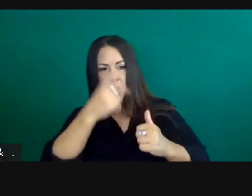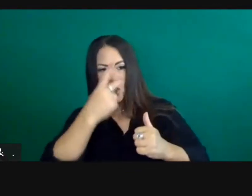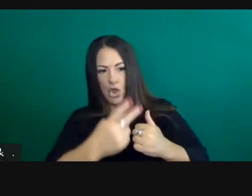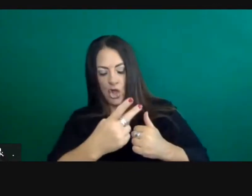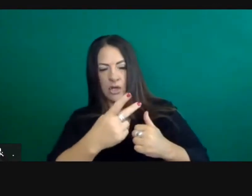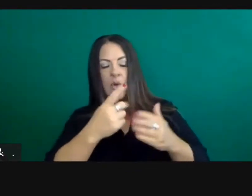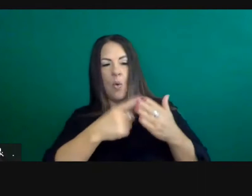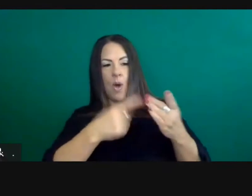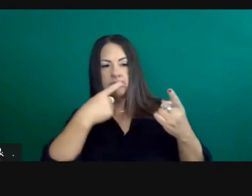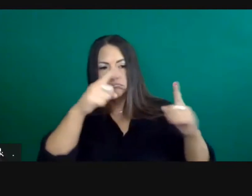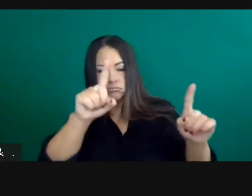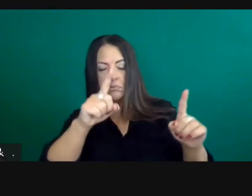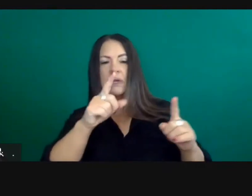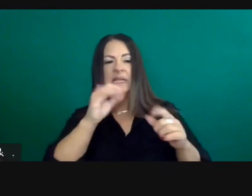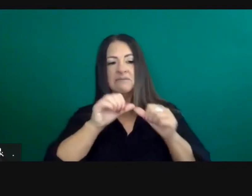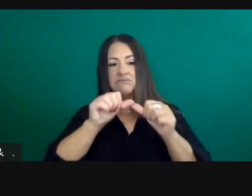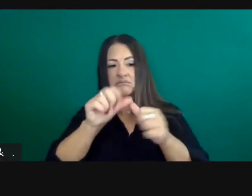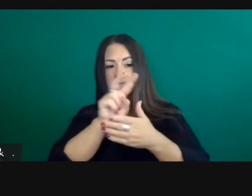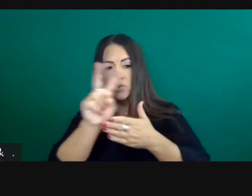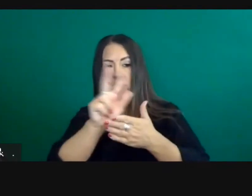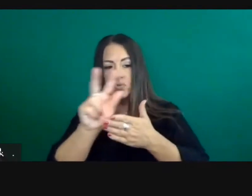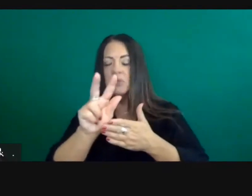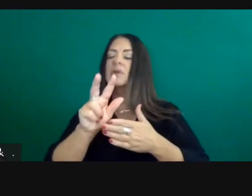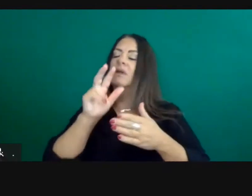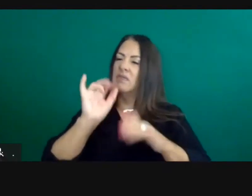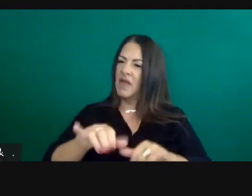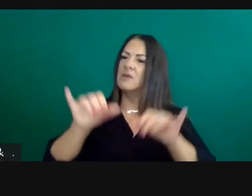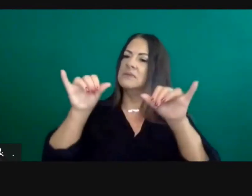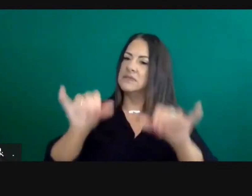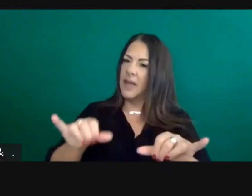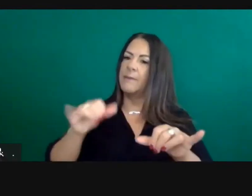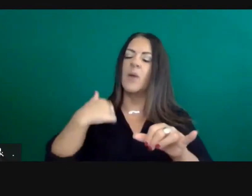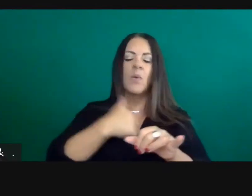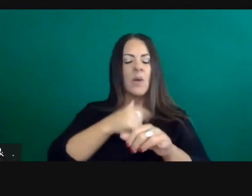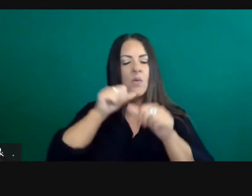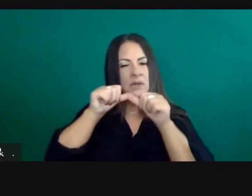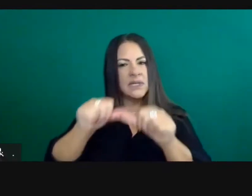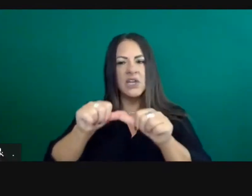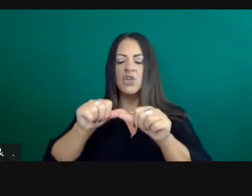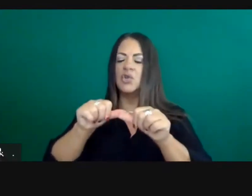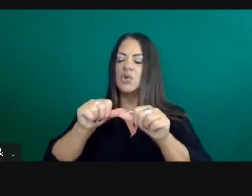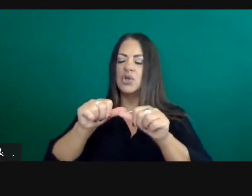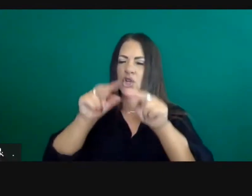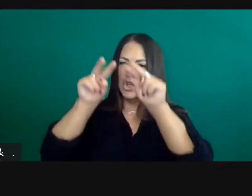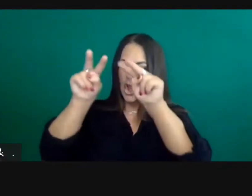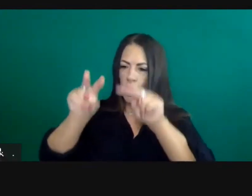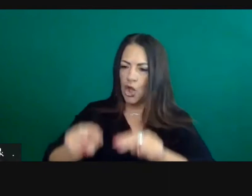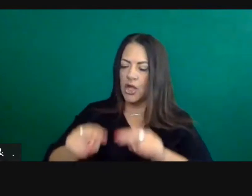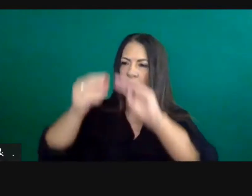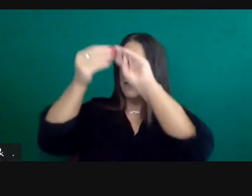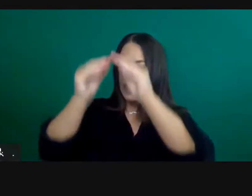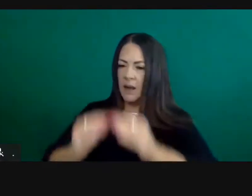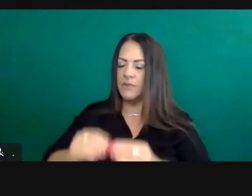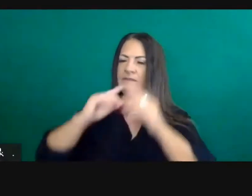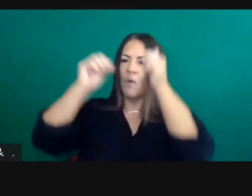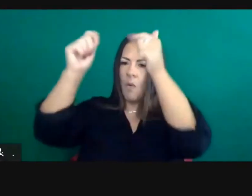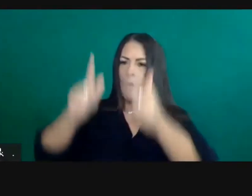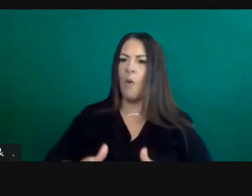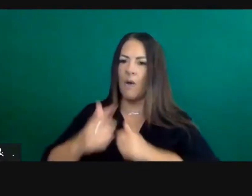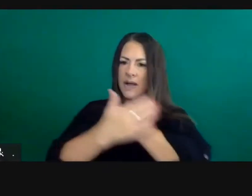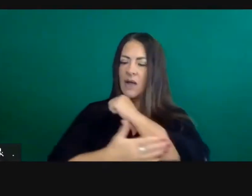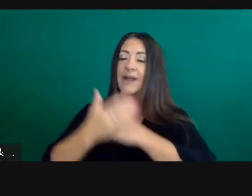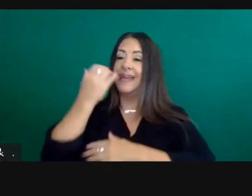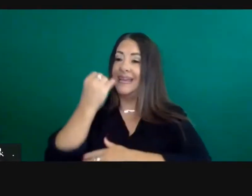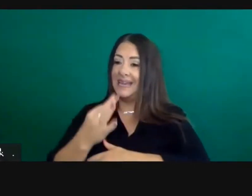tier, at least for this week. And like we do every week, we'll continue to look at this. And if the data points in a different direction, that's